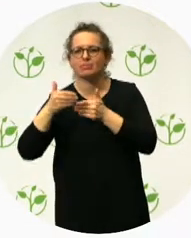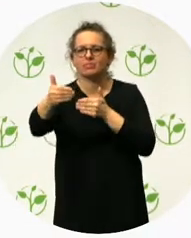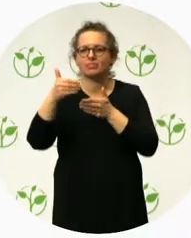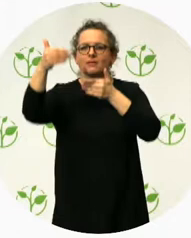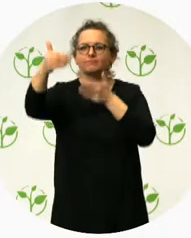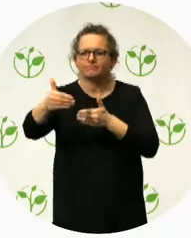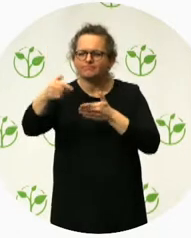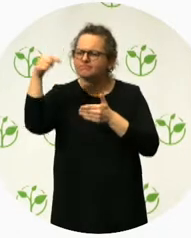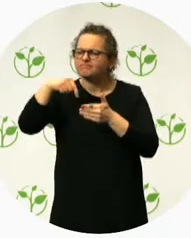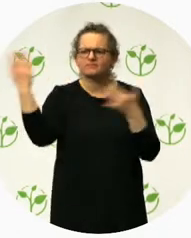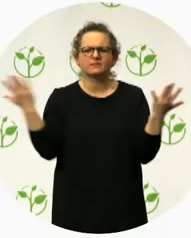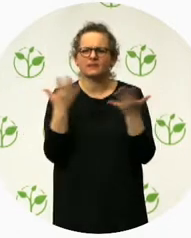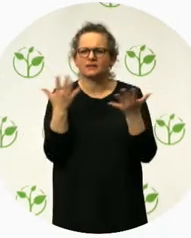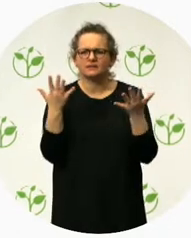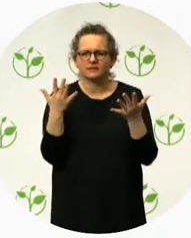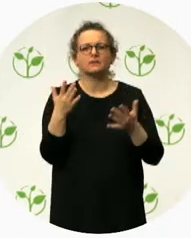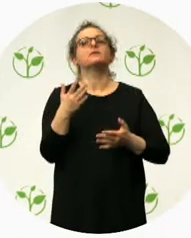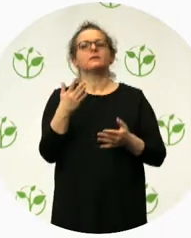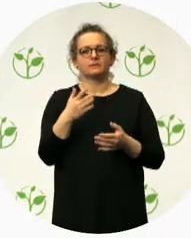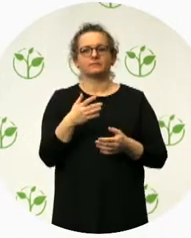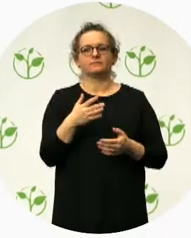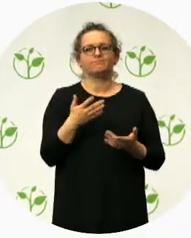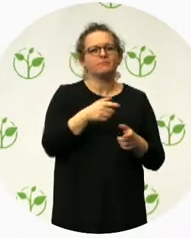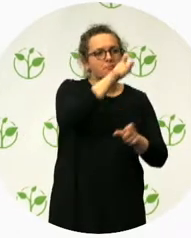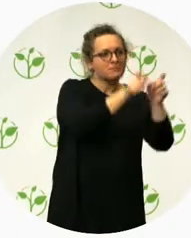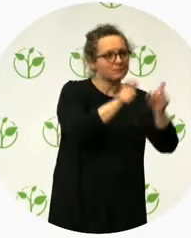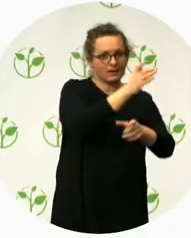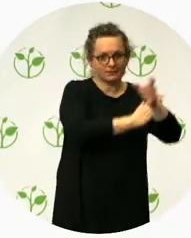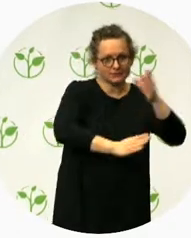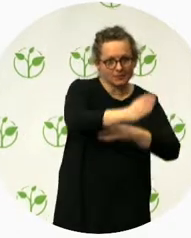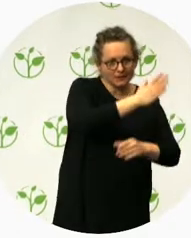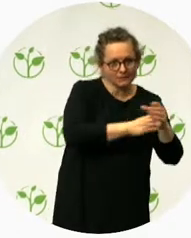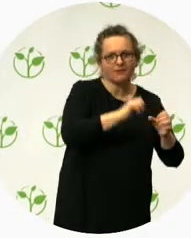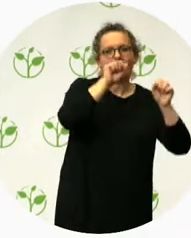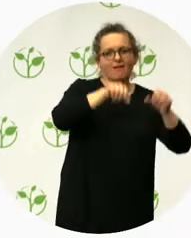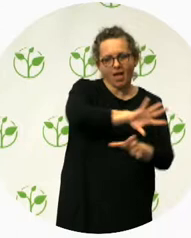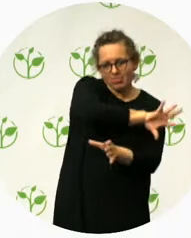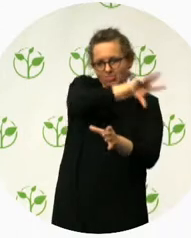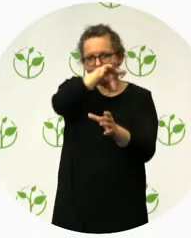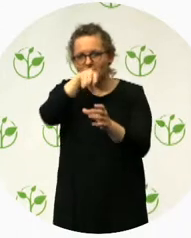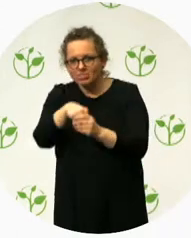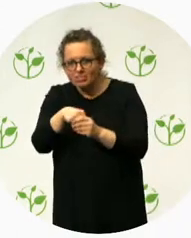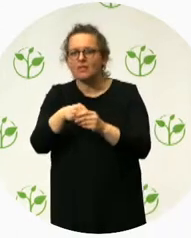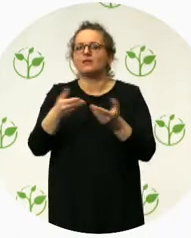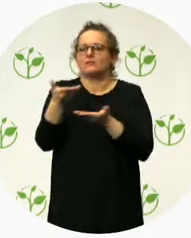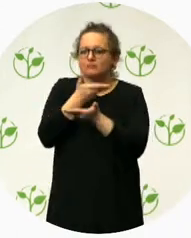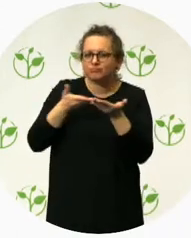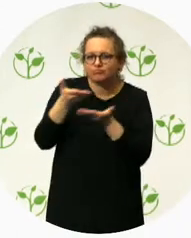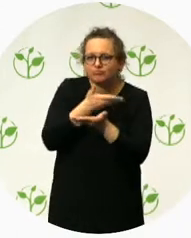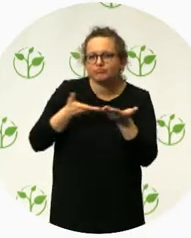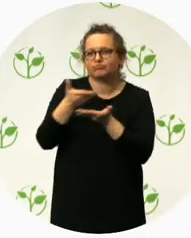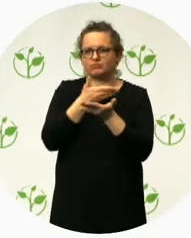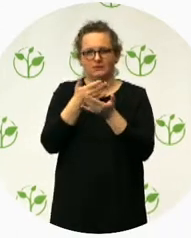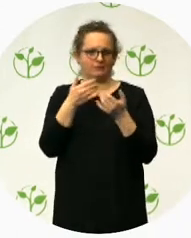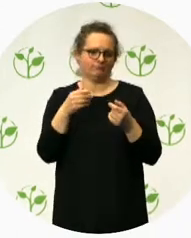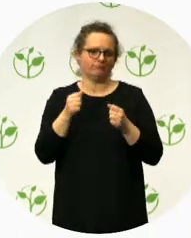Ladies and gentlemen, I wish all of you a successful and inspiring conference. Thank